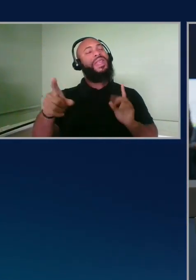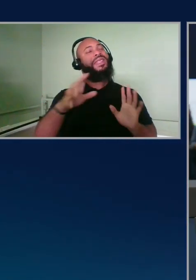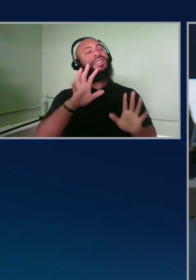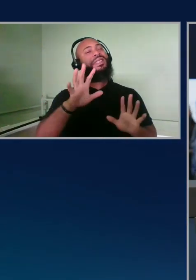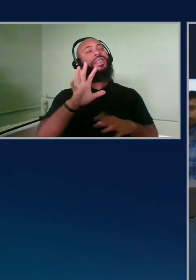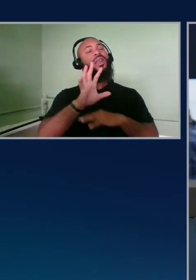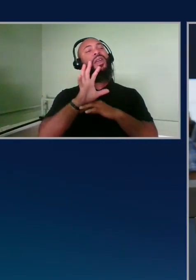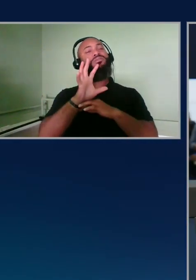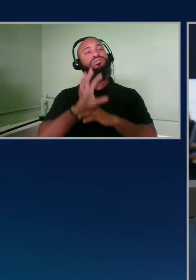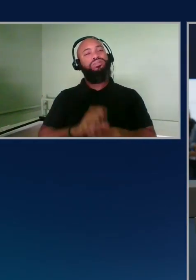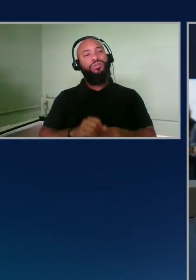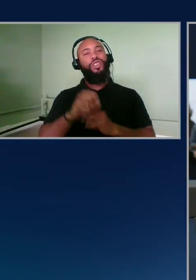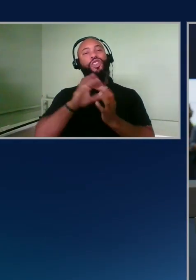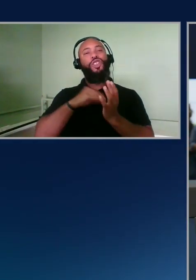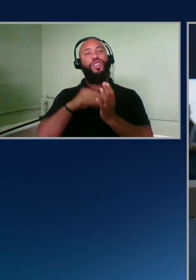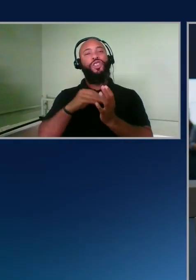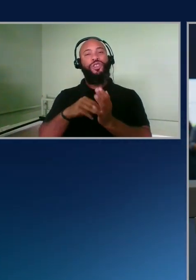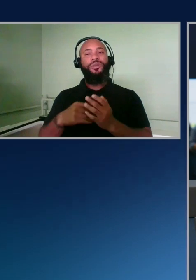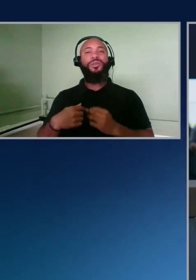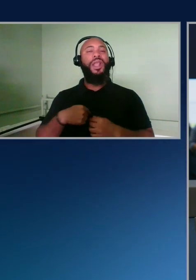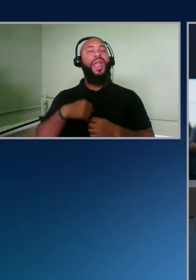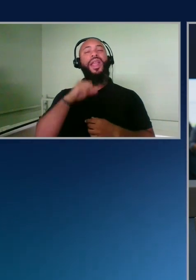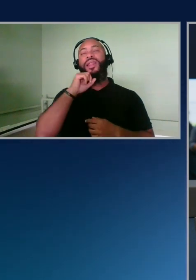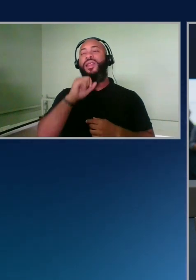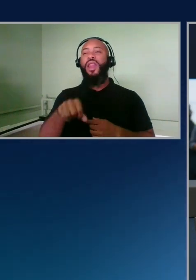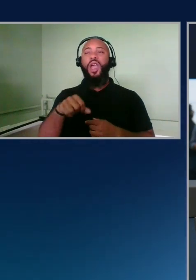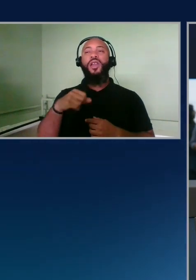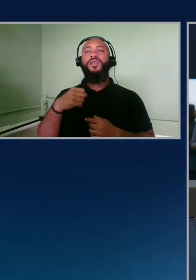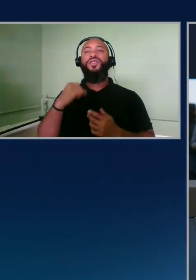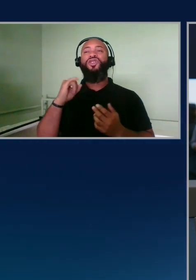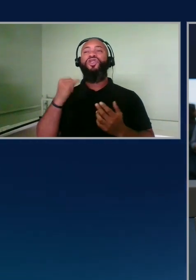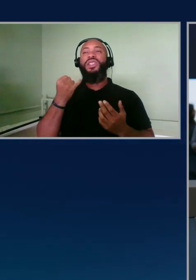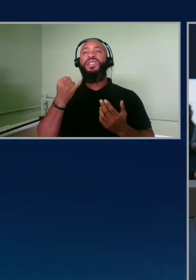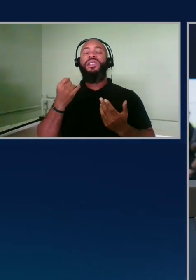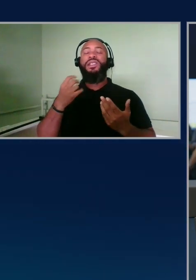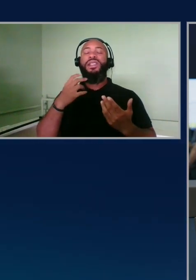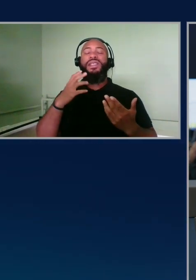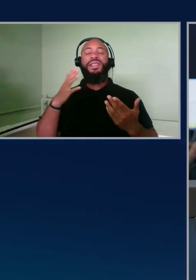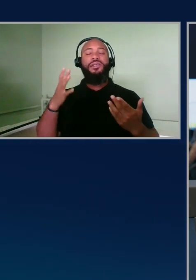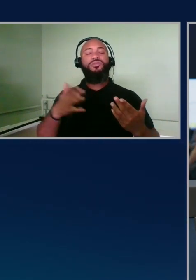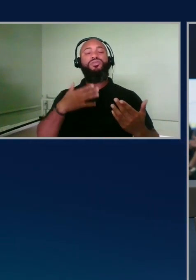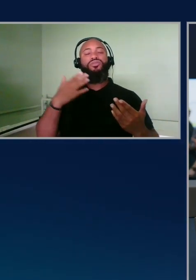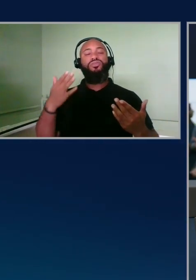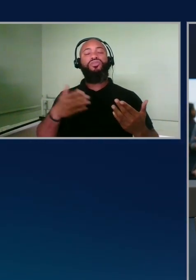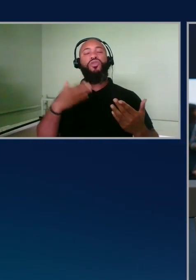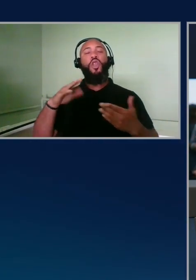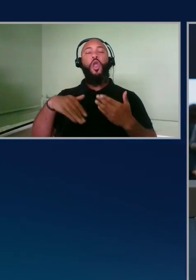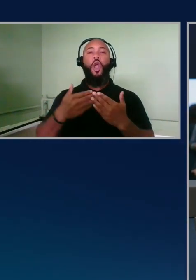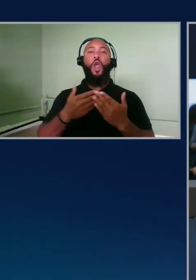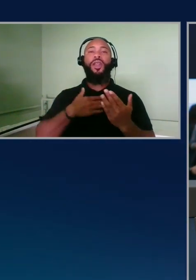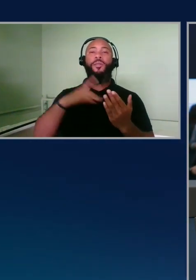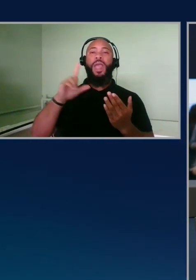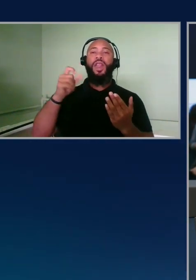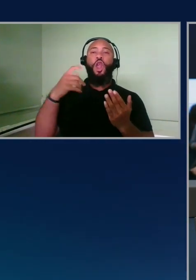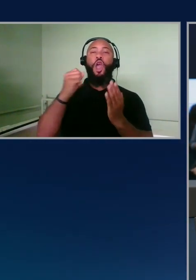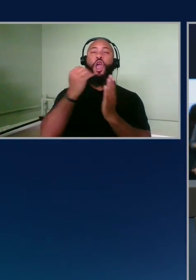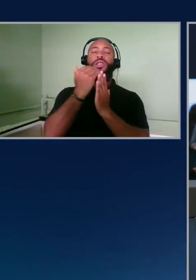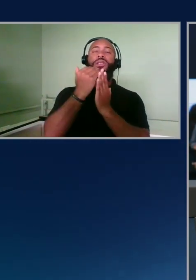love curling up with all of my logs and just reading line by line. It's incredible.